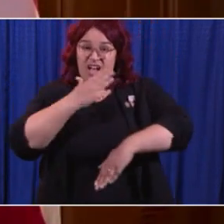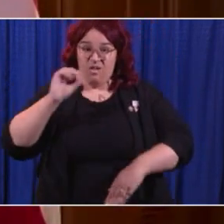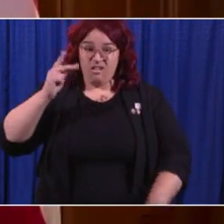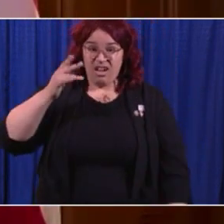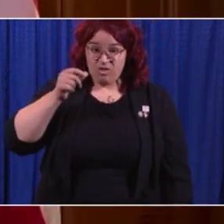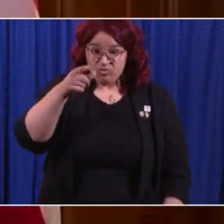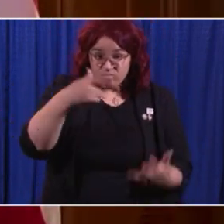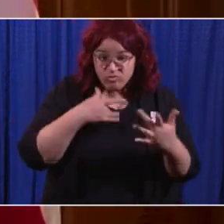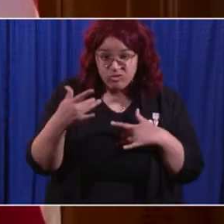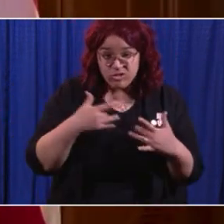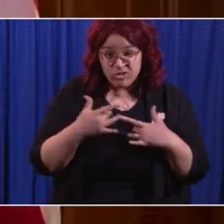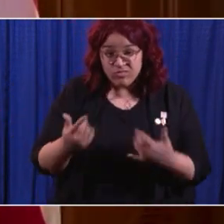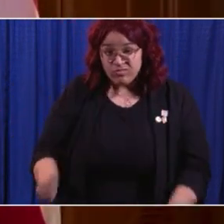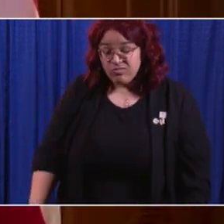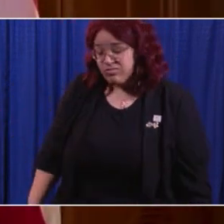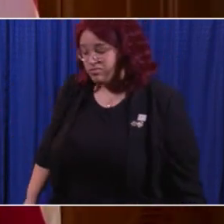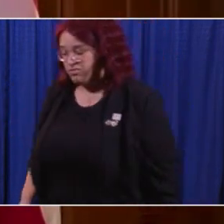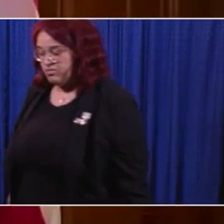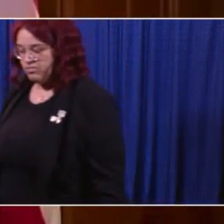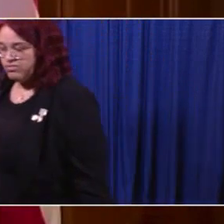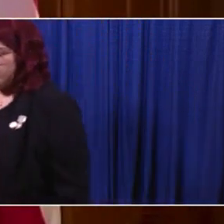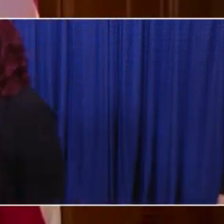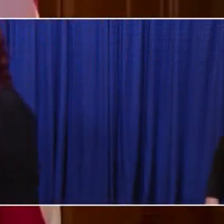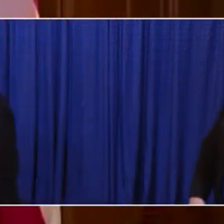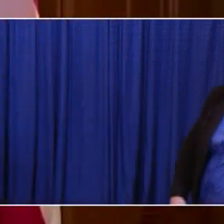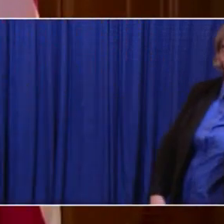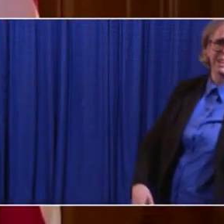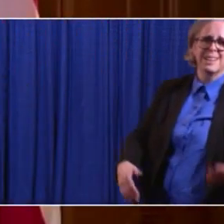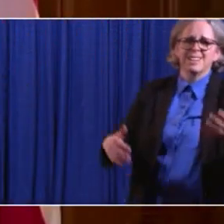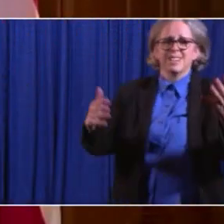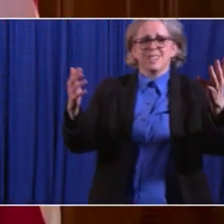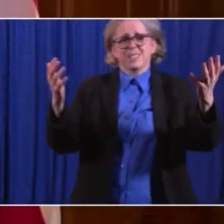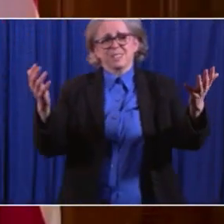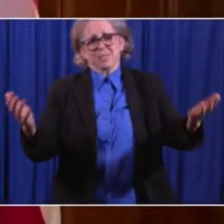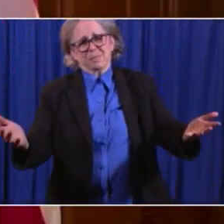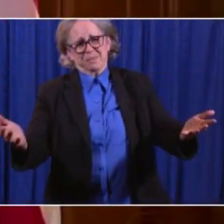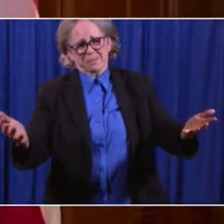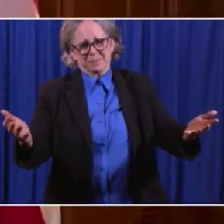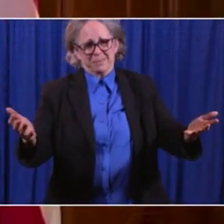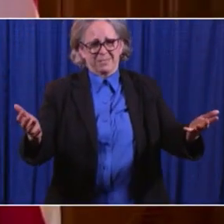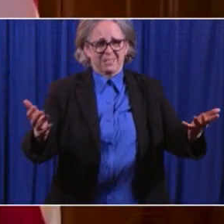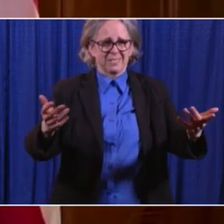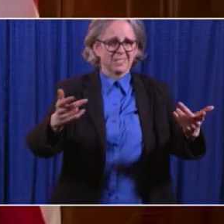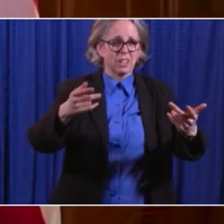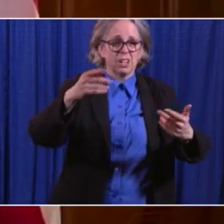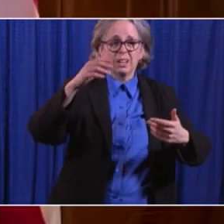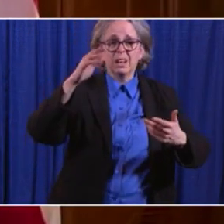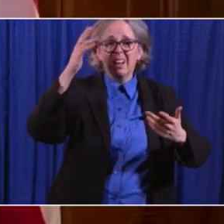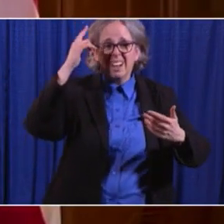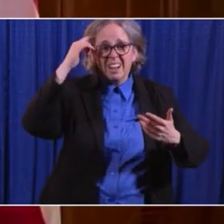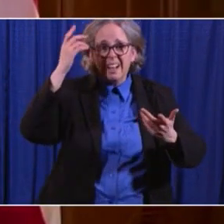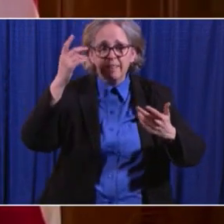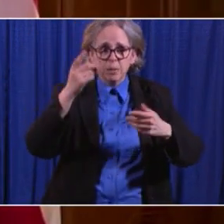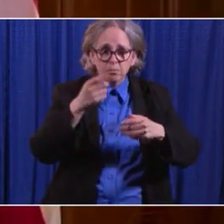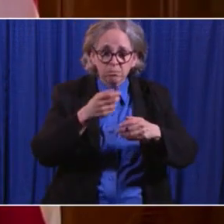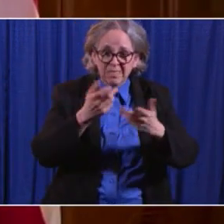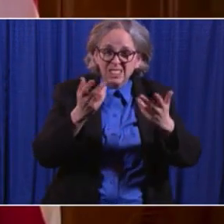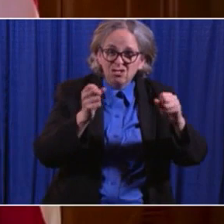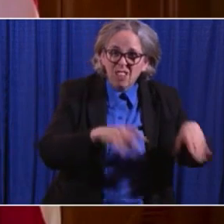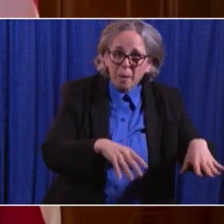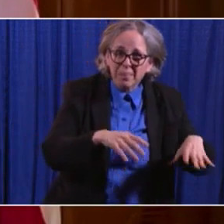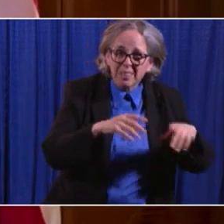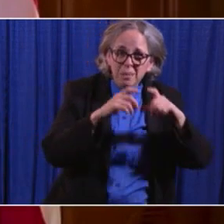Well, just because a mask order goes off doesn't mean people will stop wearing masks. So we don't know, I don't